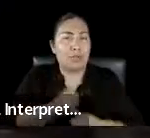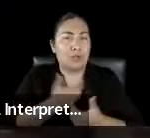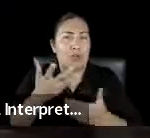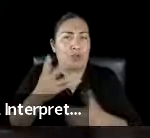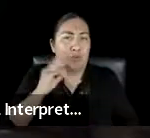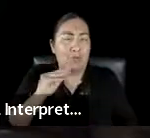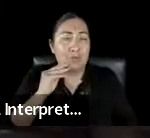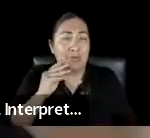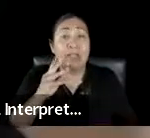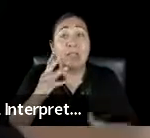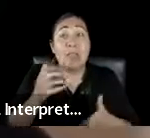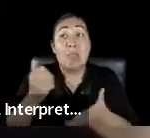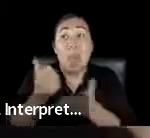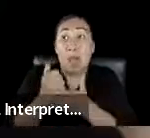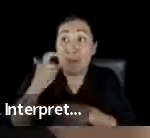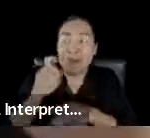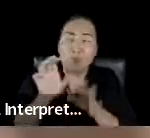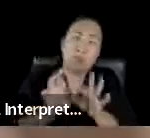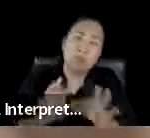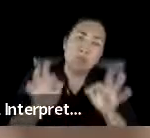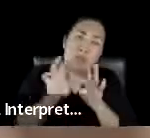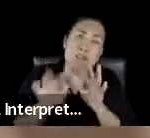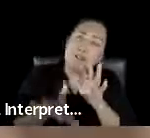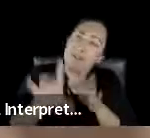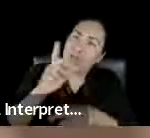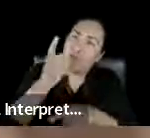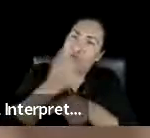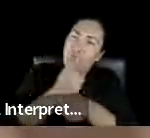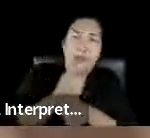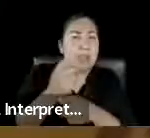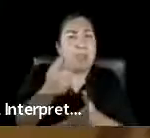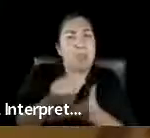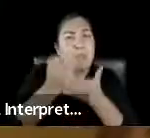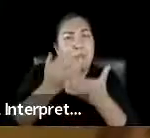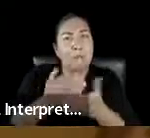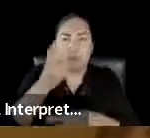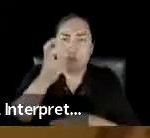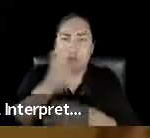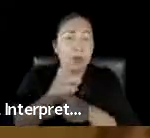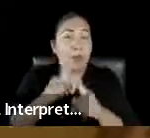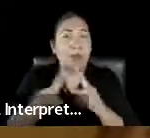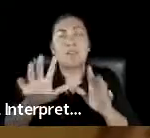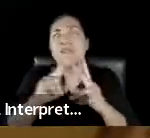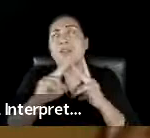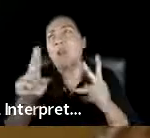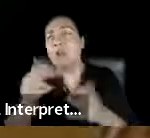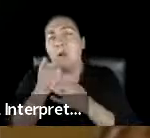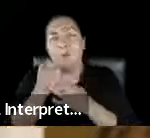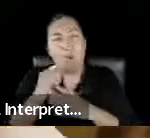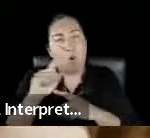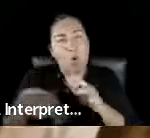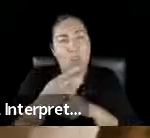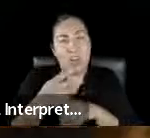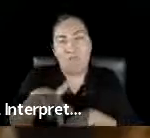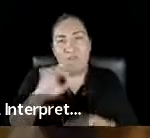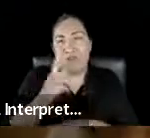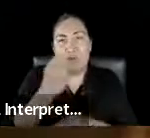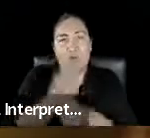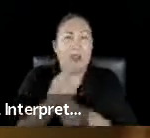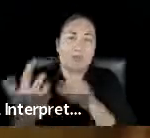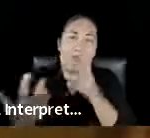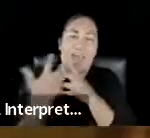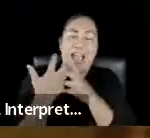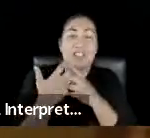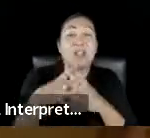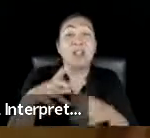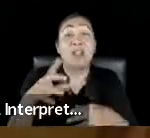help I needed was essential. Finding the right therapist was hard, but incredibly helpful once I found the right one. Although for me, therapy took time, and I